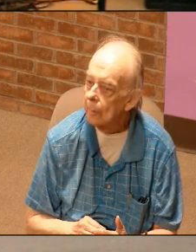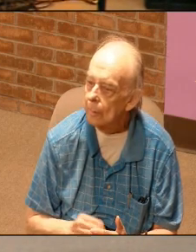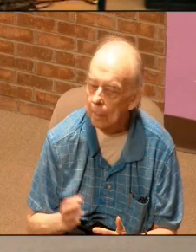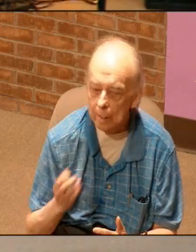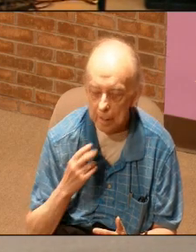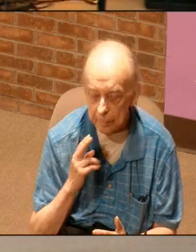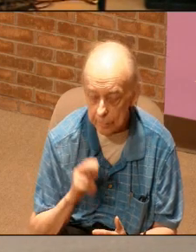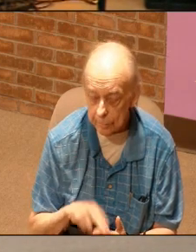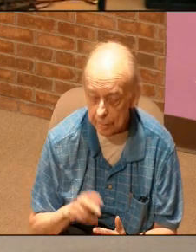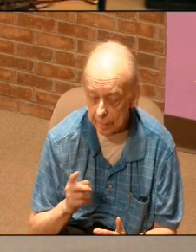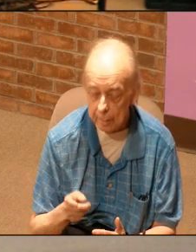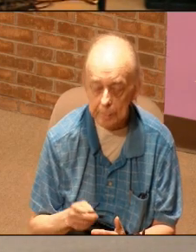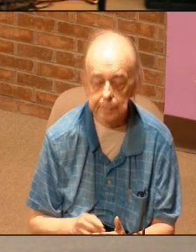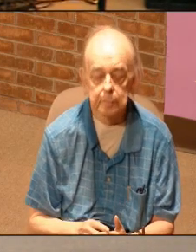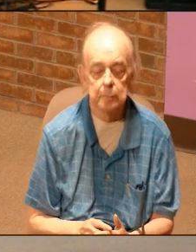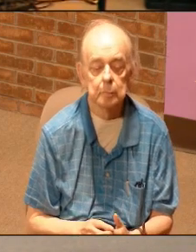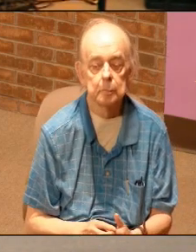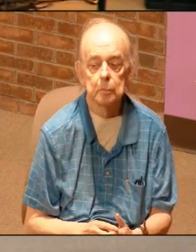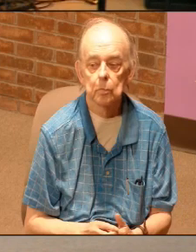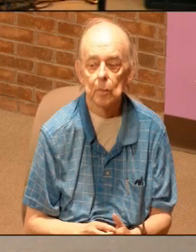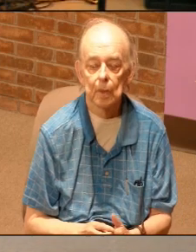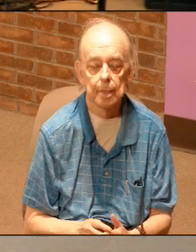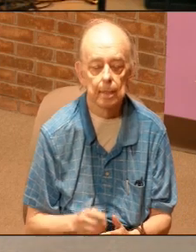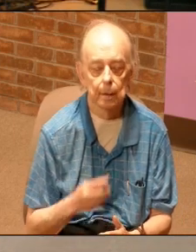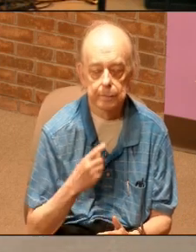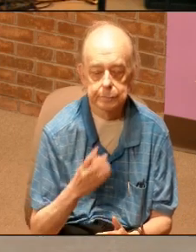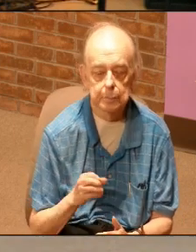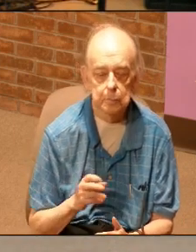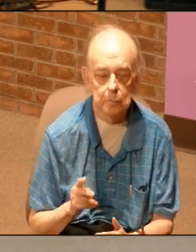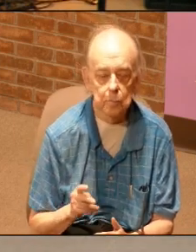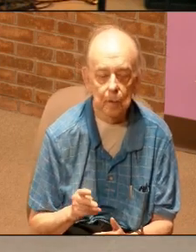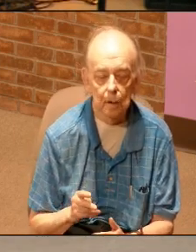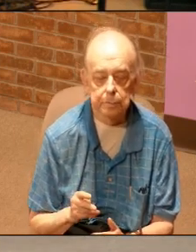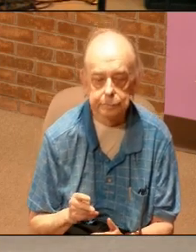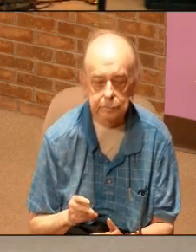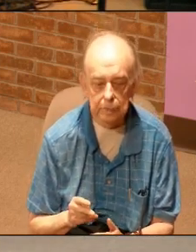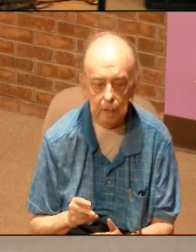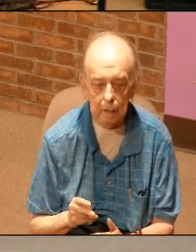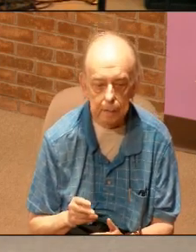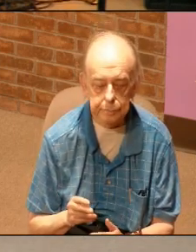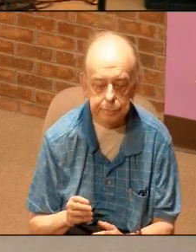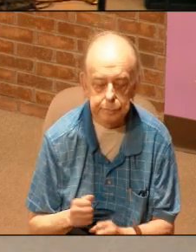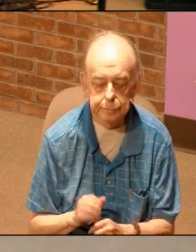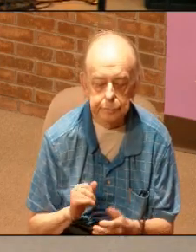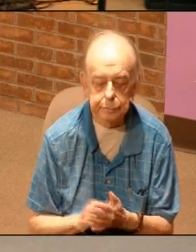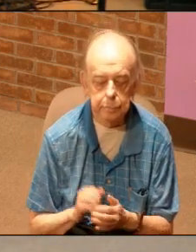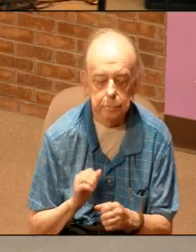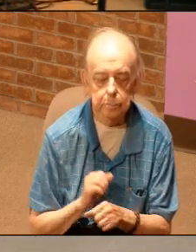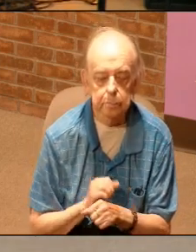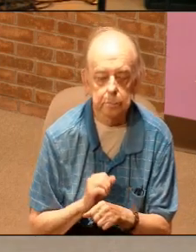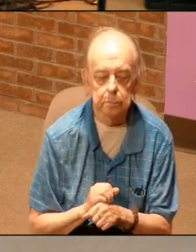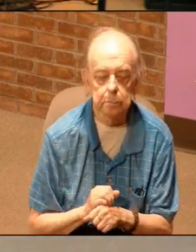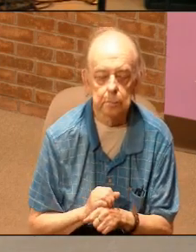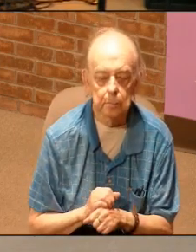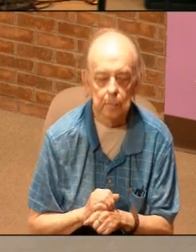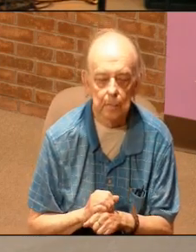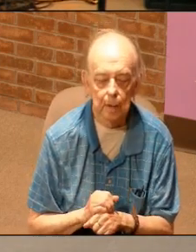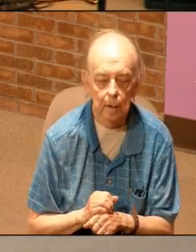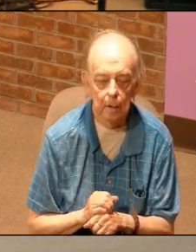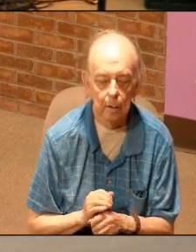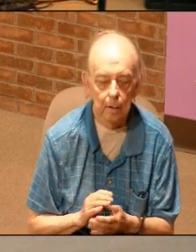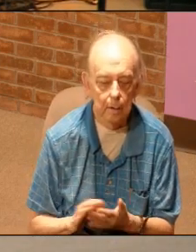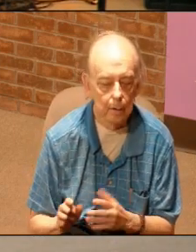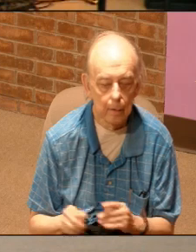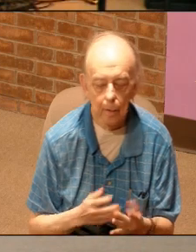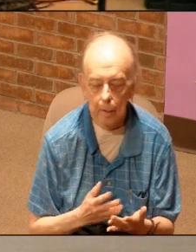If you sit there and you say, okay, I'm going to make this habit, and I clean everything up